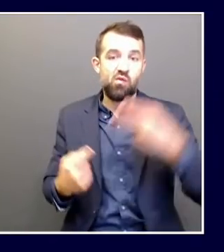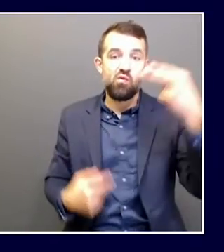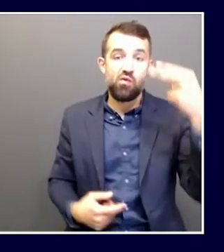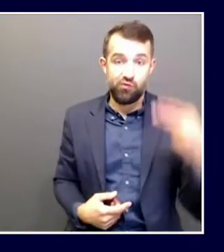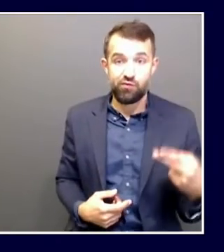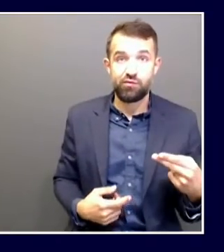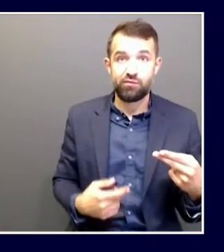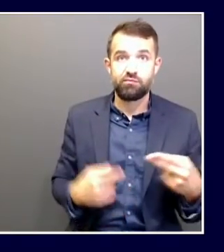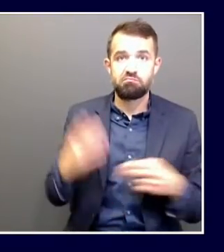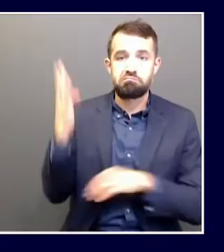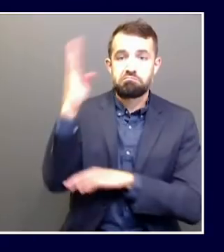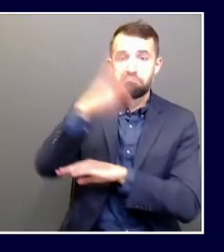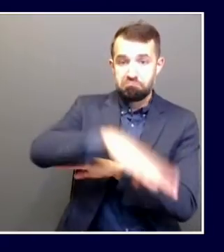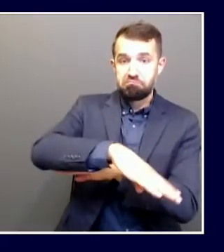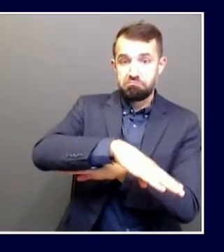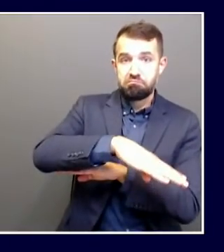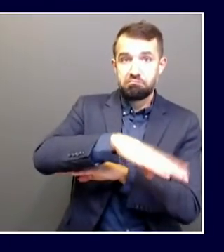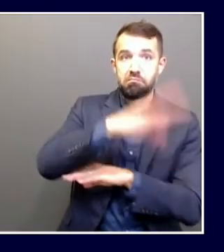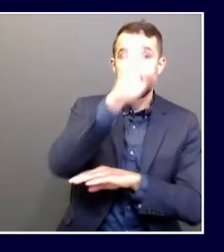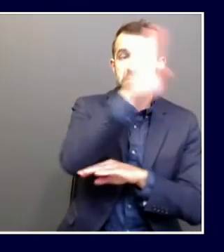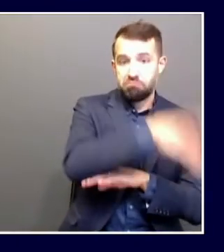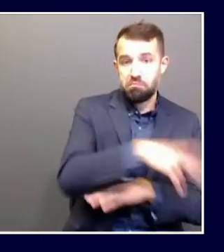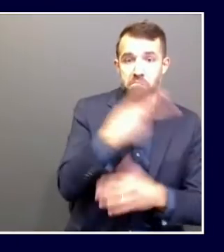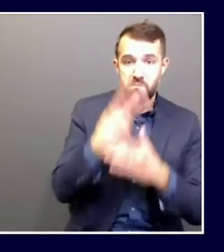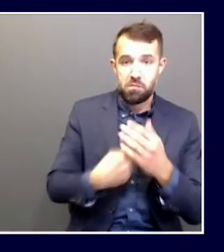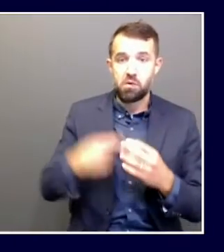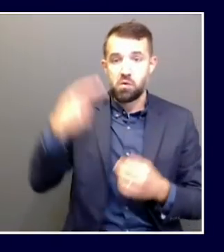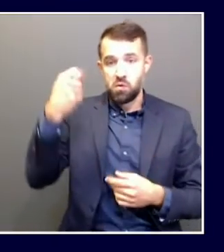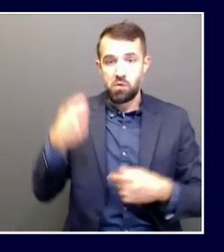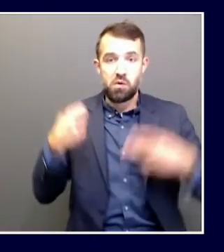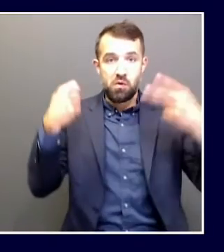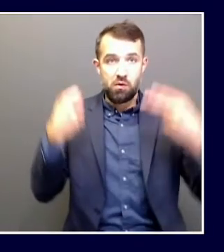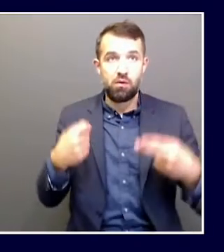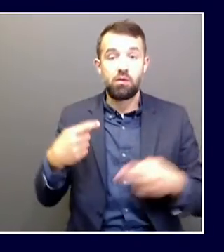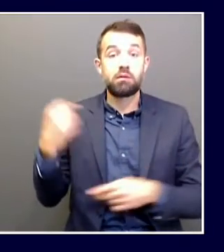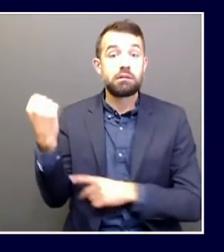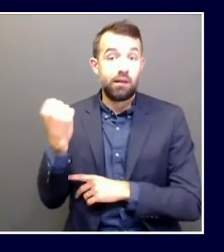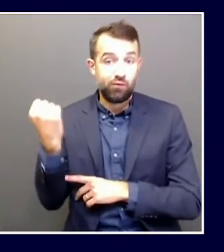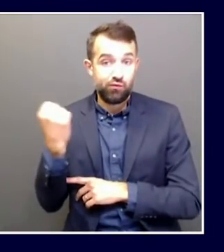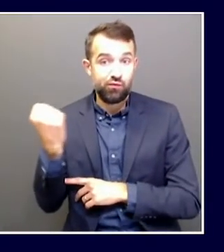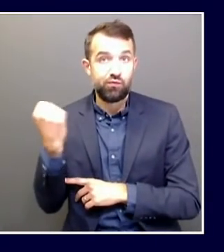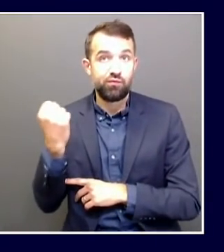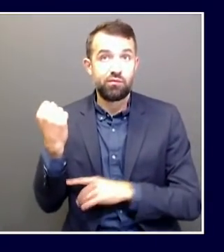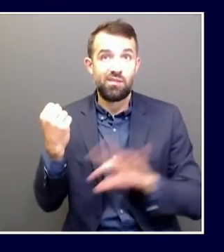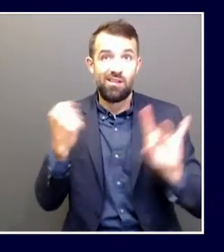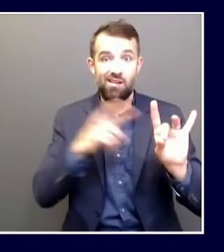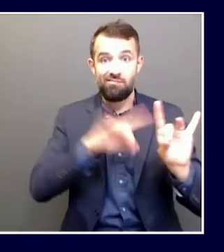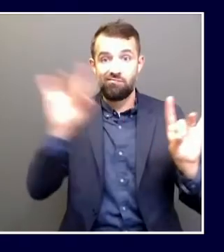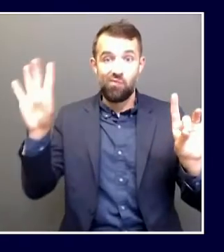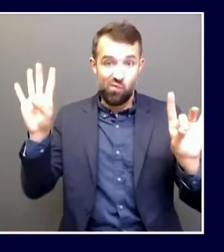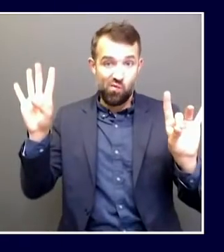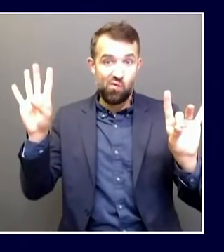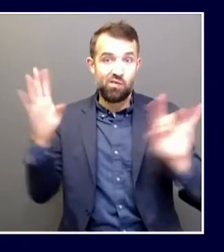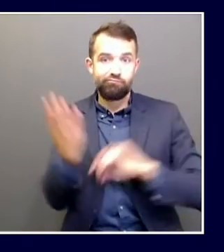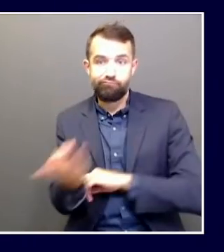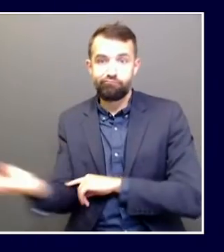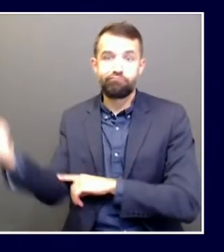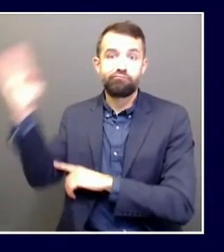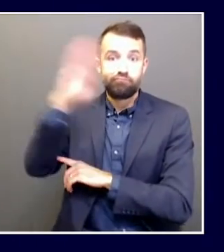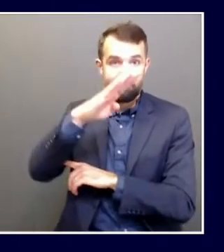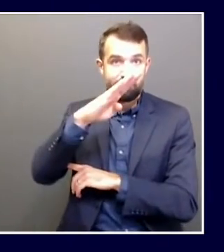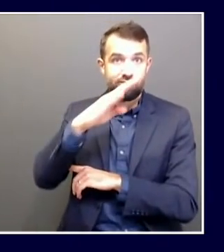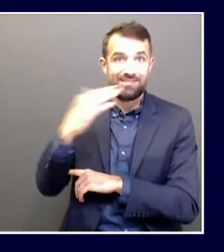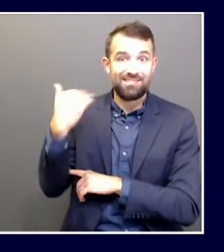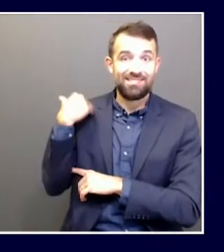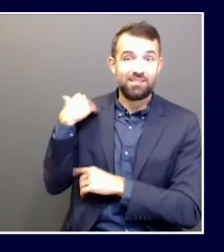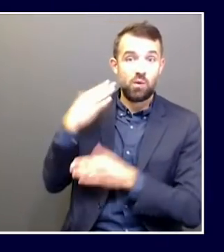as Saturday all day from 8 a.m. to 4 p.m. I was there over the weekend, and they were seeing a healthy number of folks come in and get